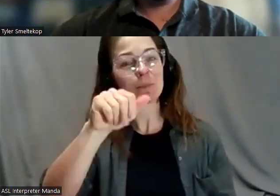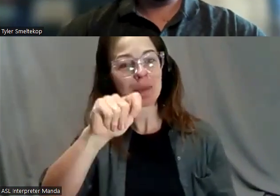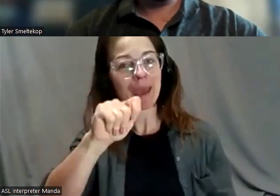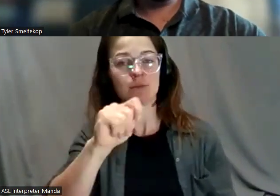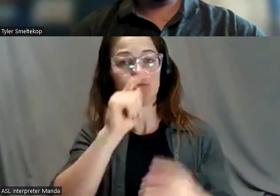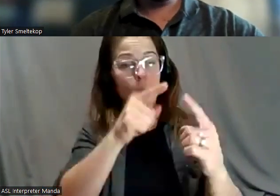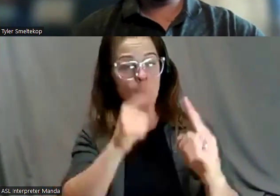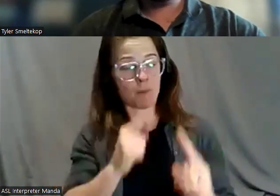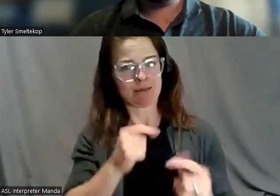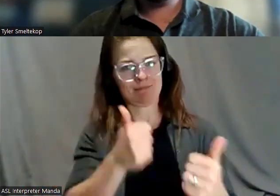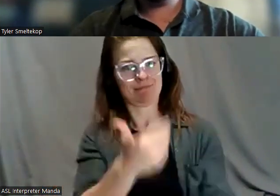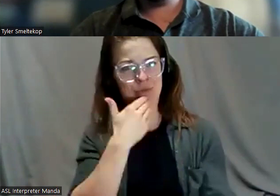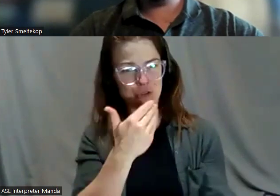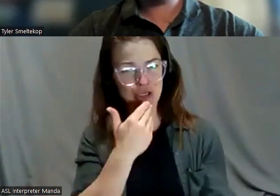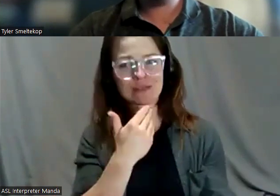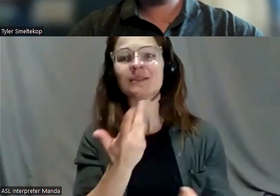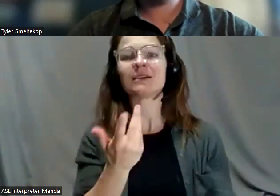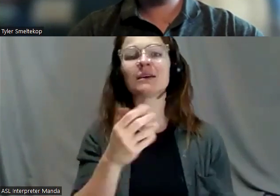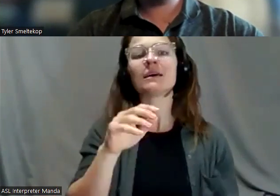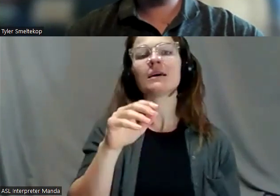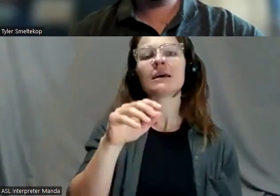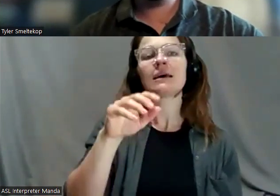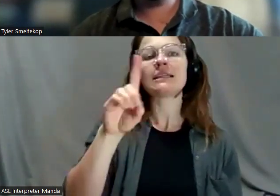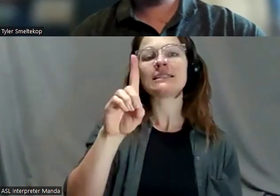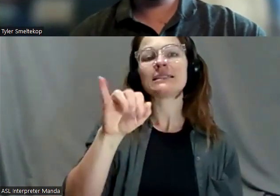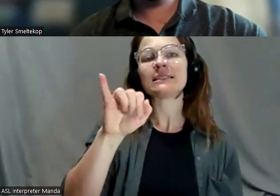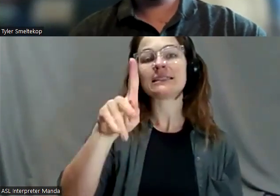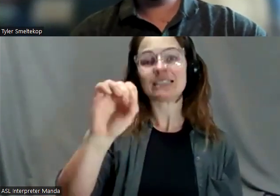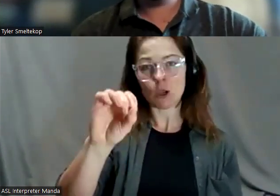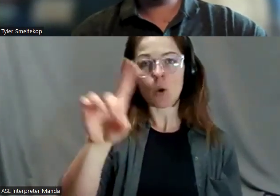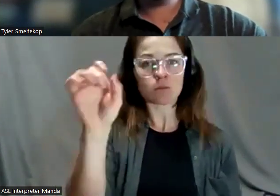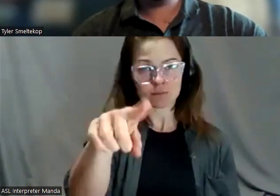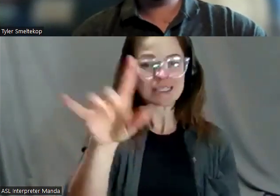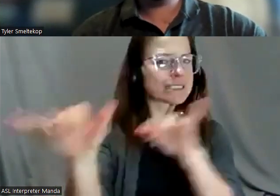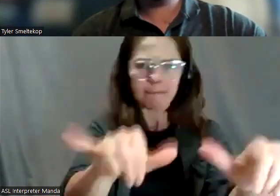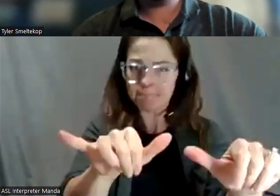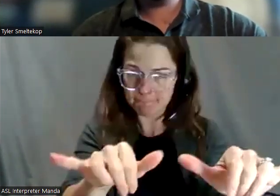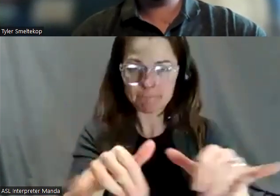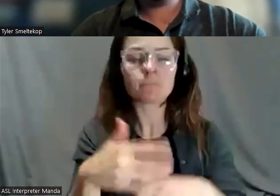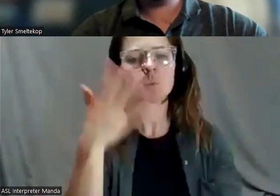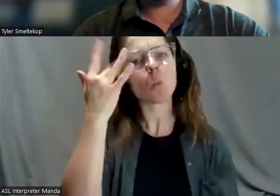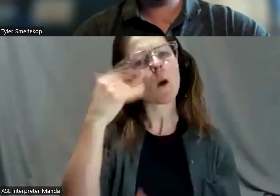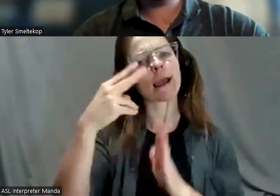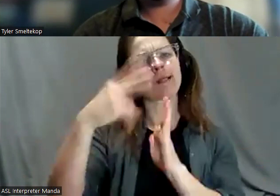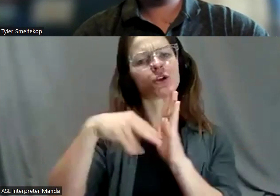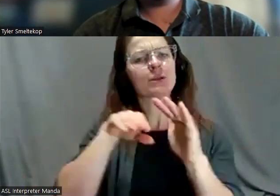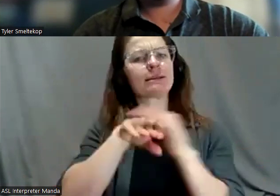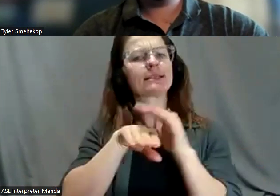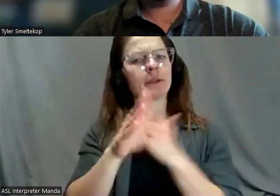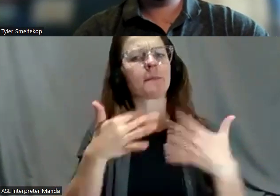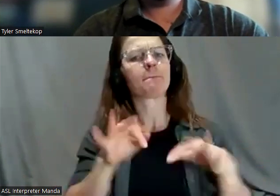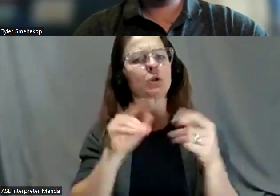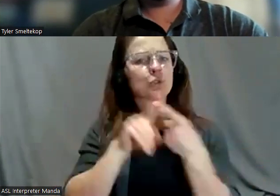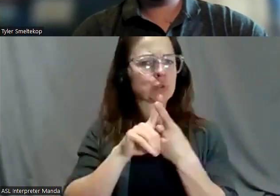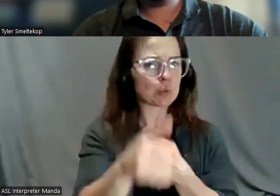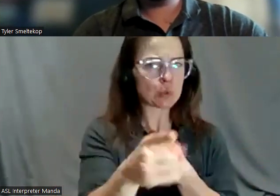points. I'm going to ask the same question to Deco. Why is literary accessibility important to you? And